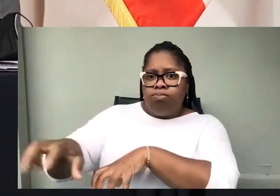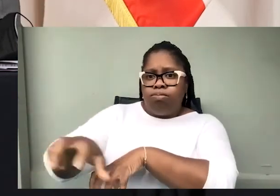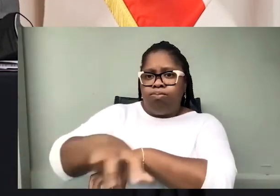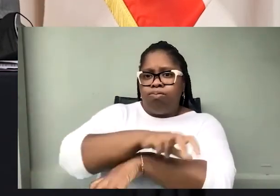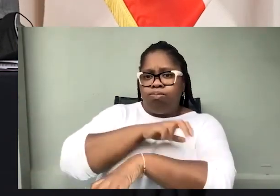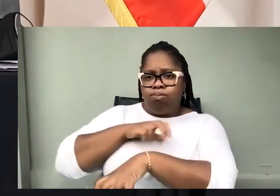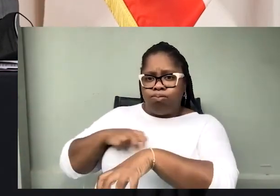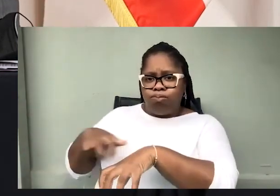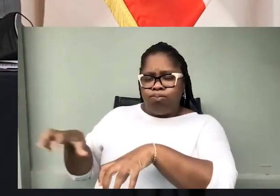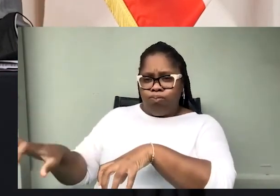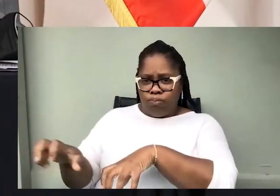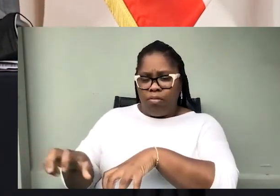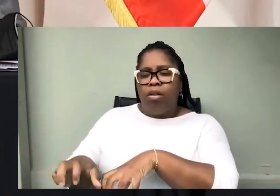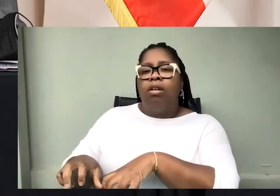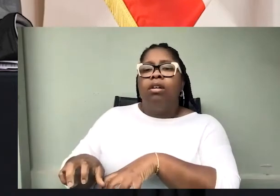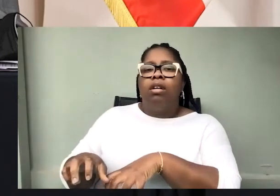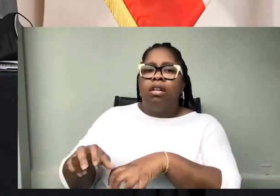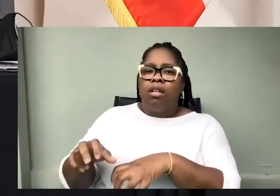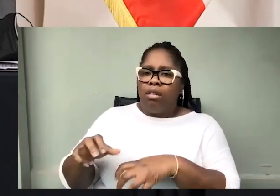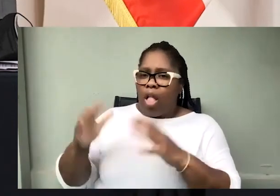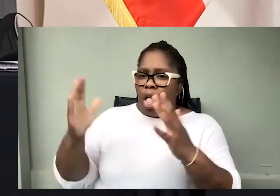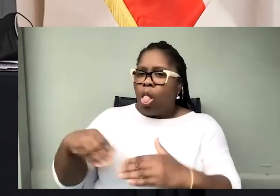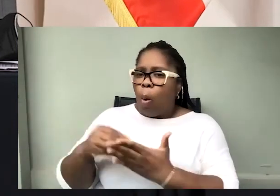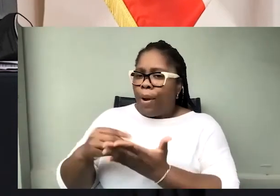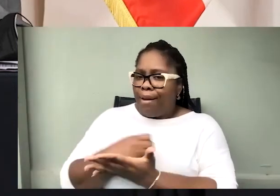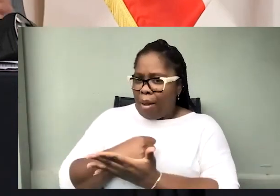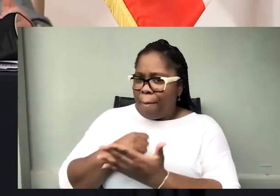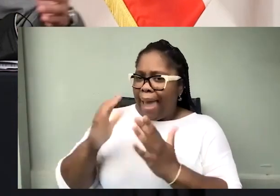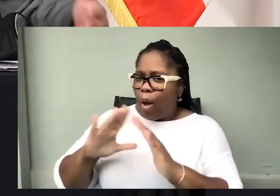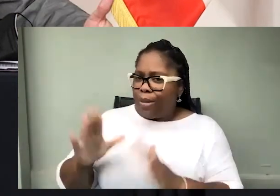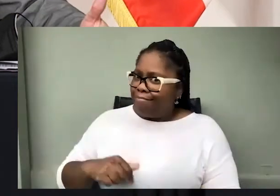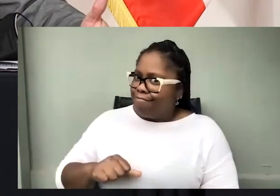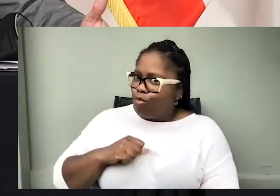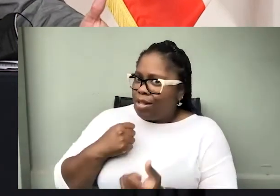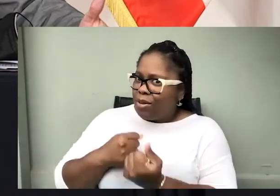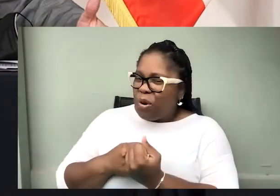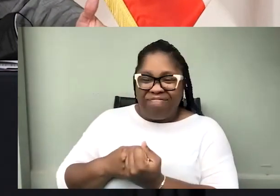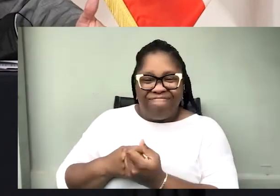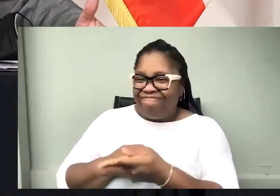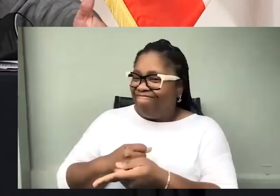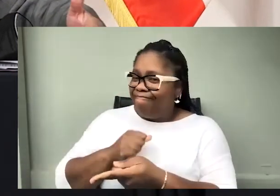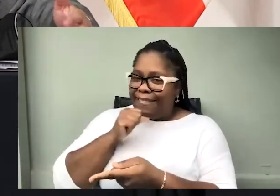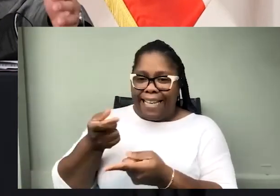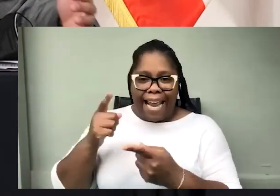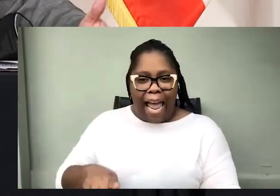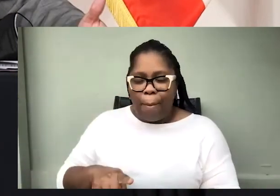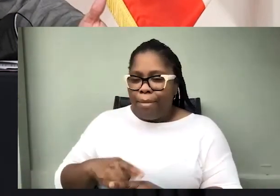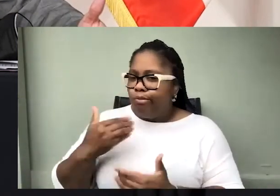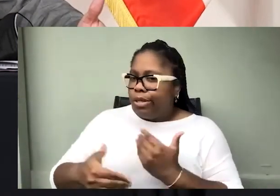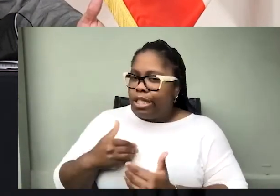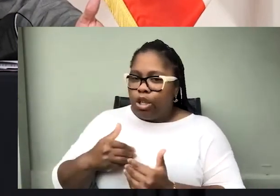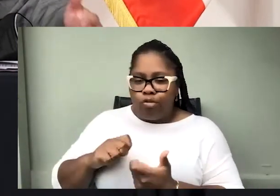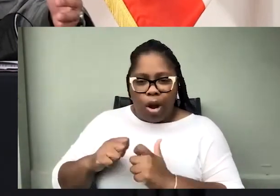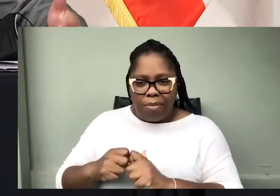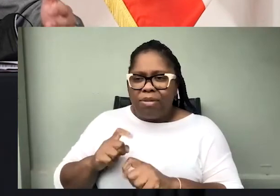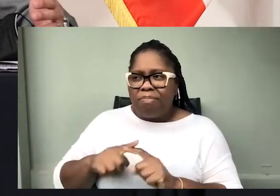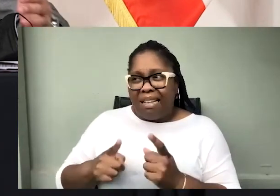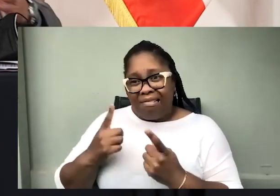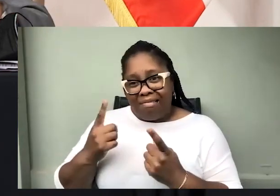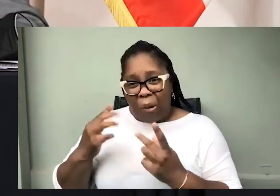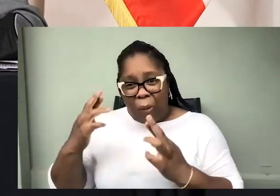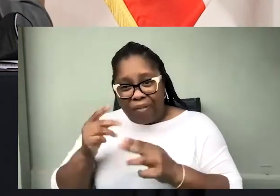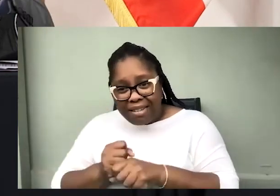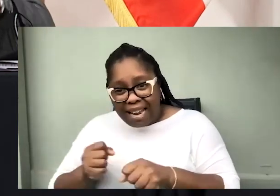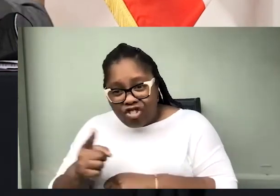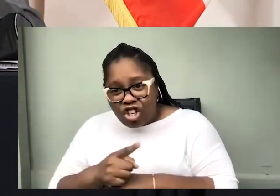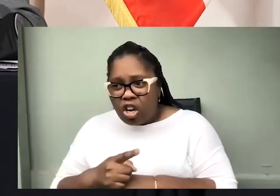15% of that being very low and low. It got hung up for some procedural reasons. We're hoping to take it up next year, but that's going to be tens of thousands of units and thousands